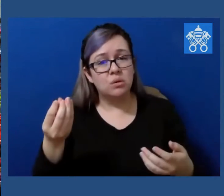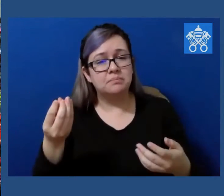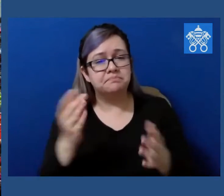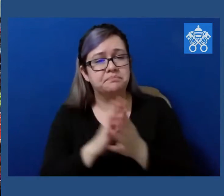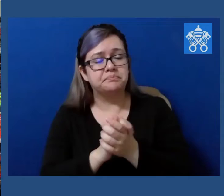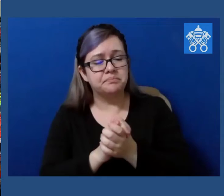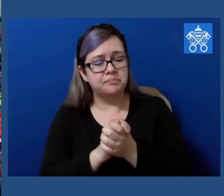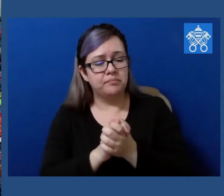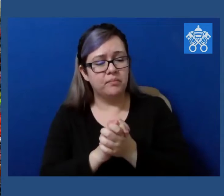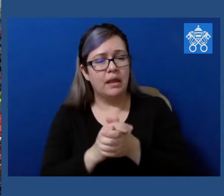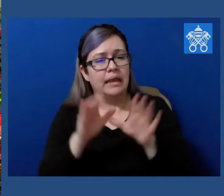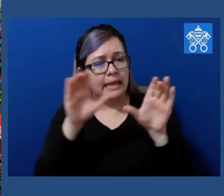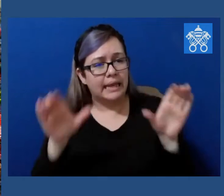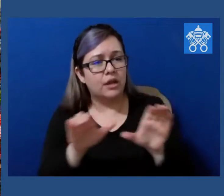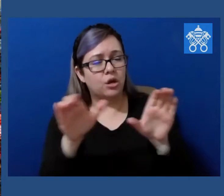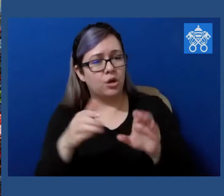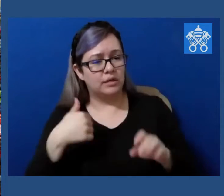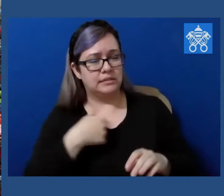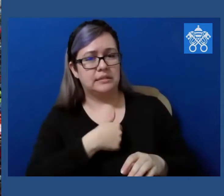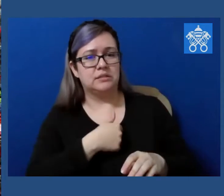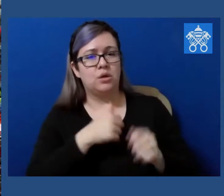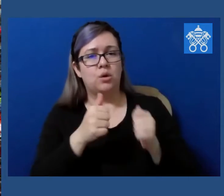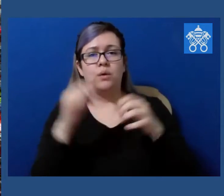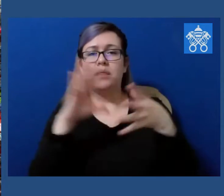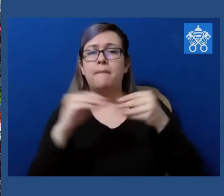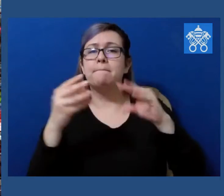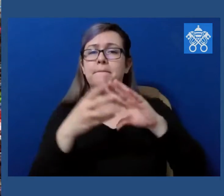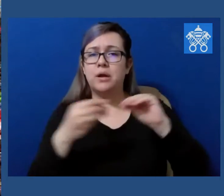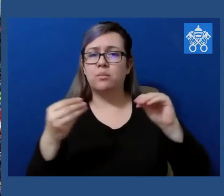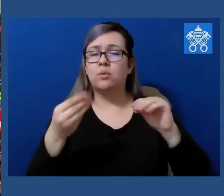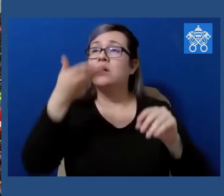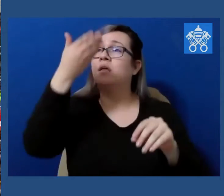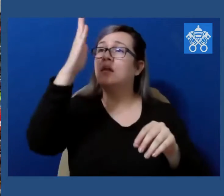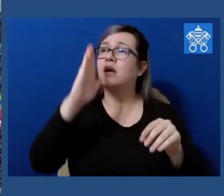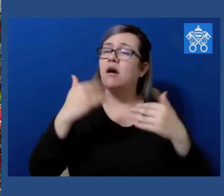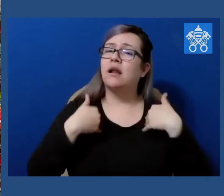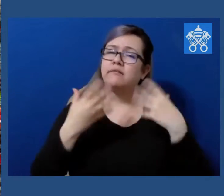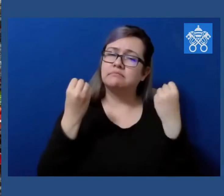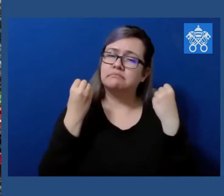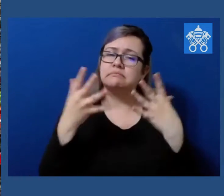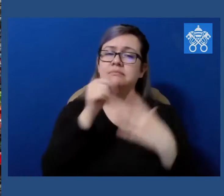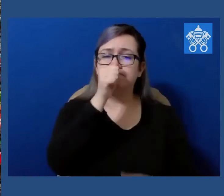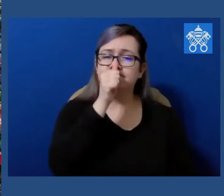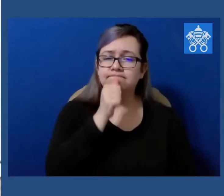appeal, he encourages us with a parable that tells of the patience God has toward us.